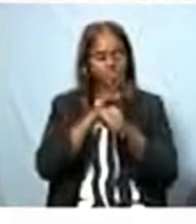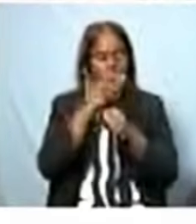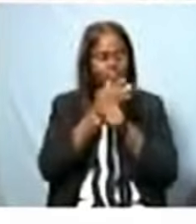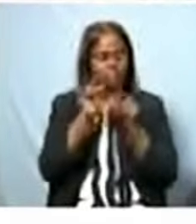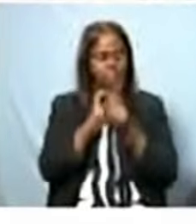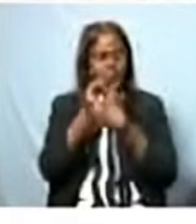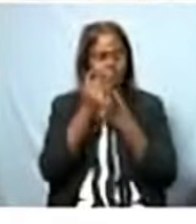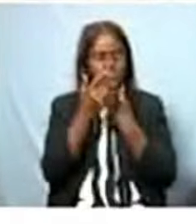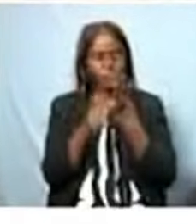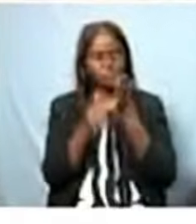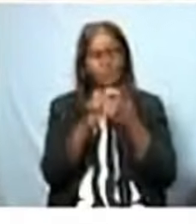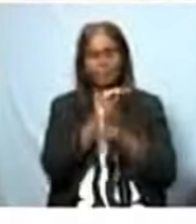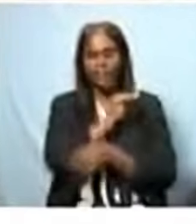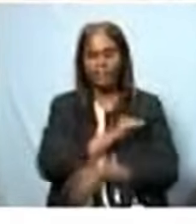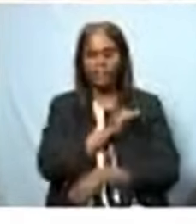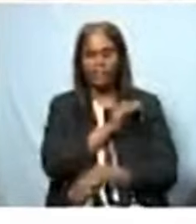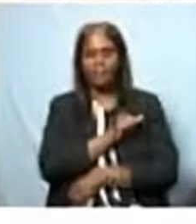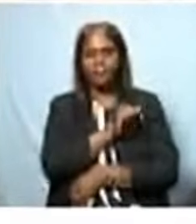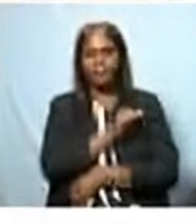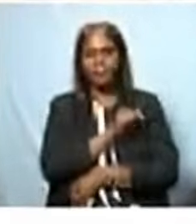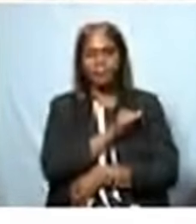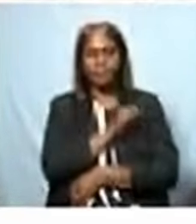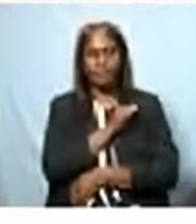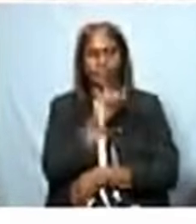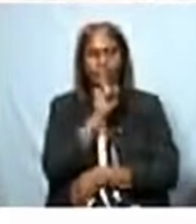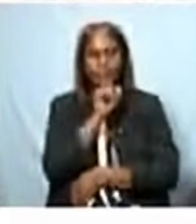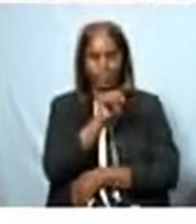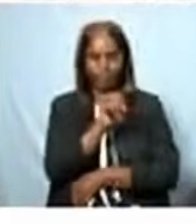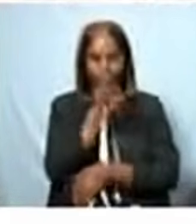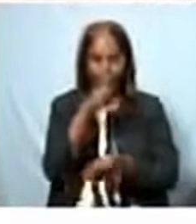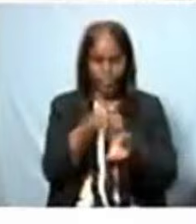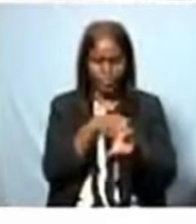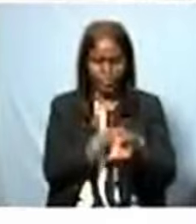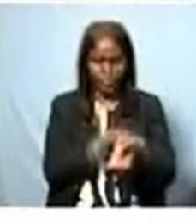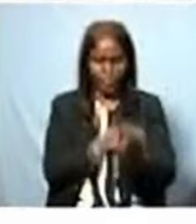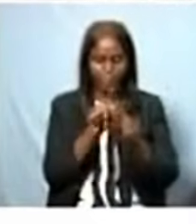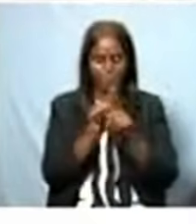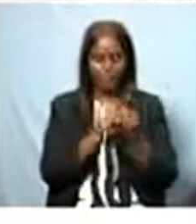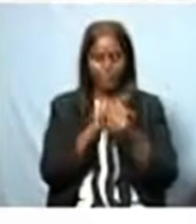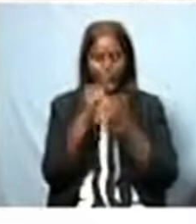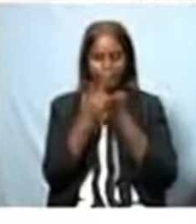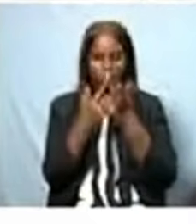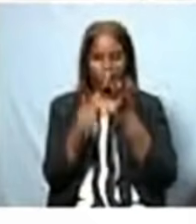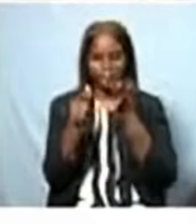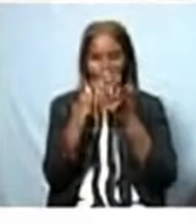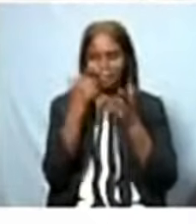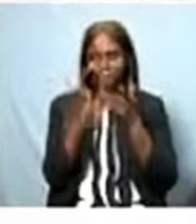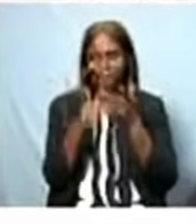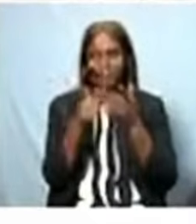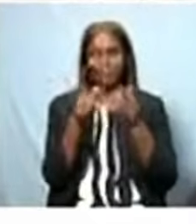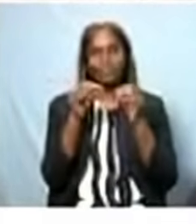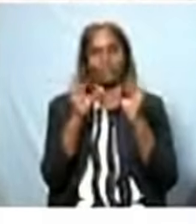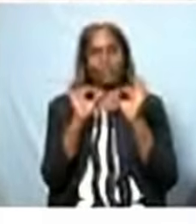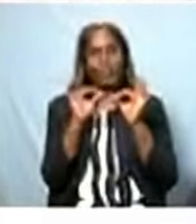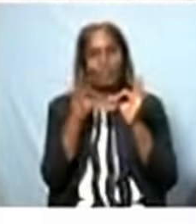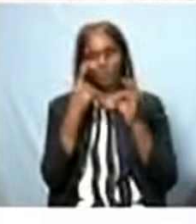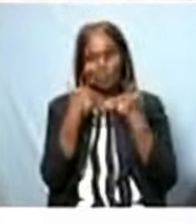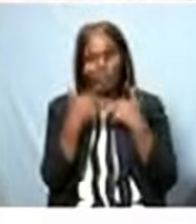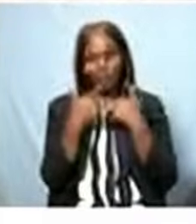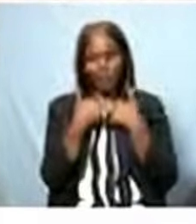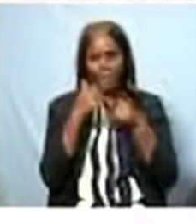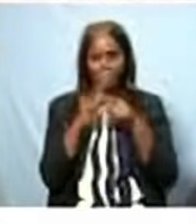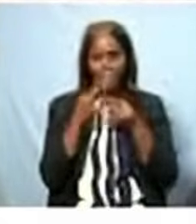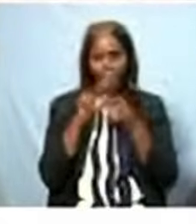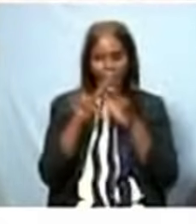the output. The input is the exam. And the product should be a lawyer produced who has sat for